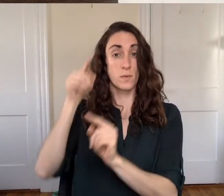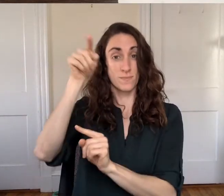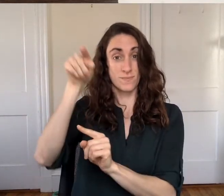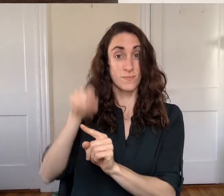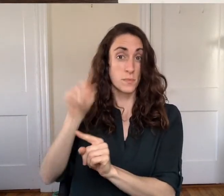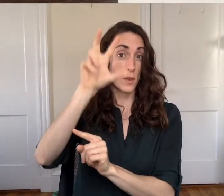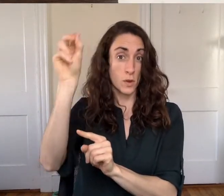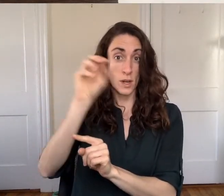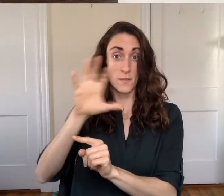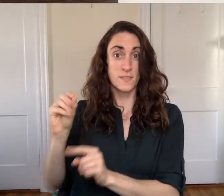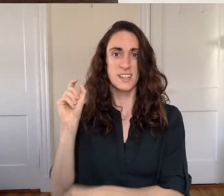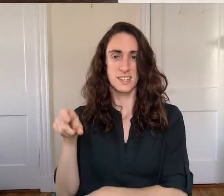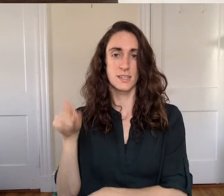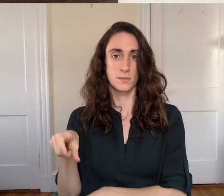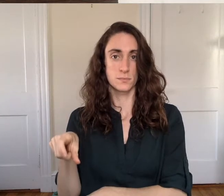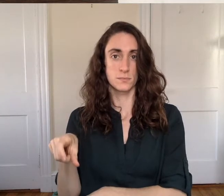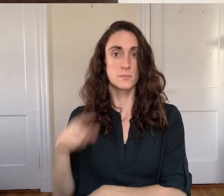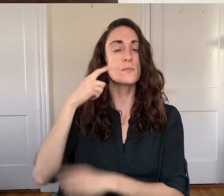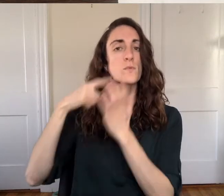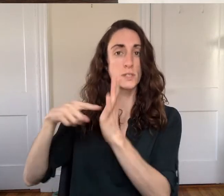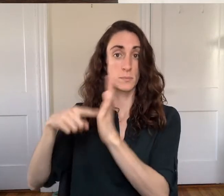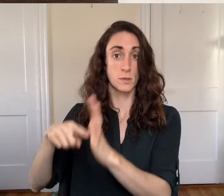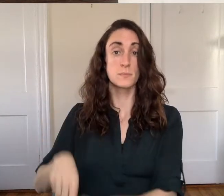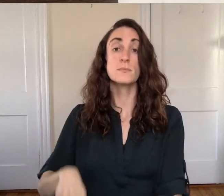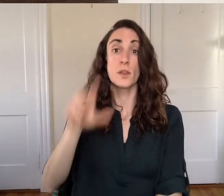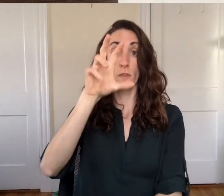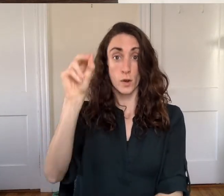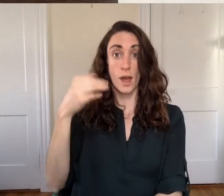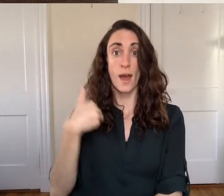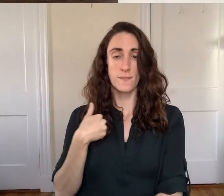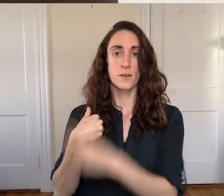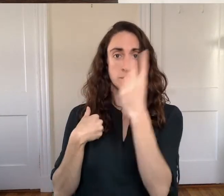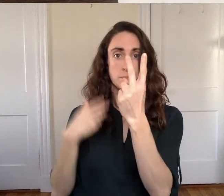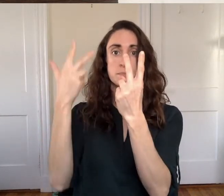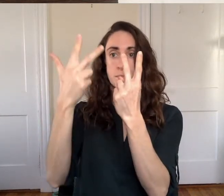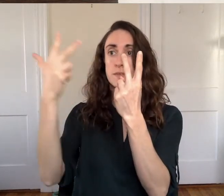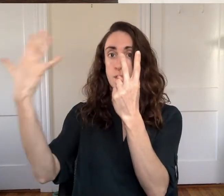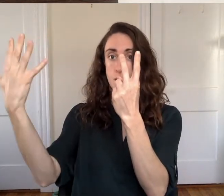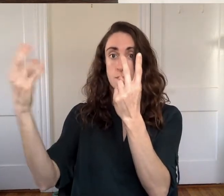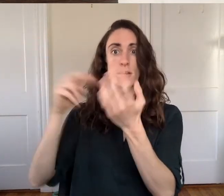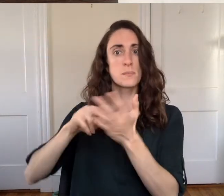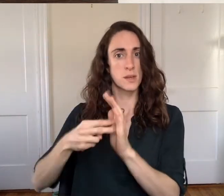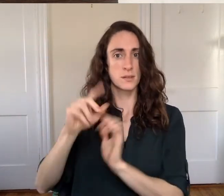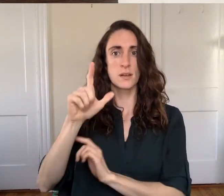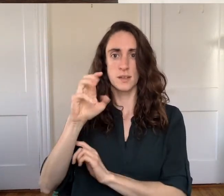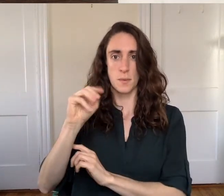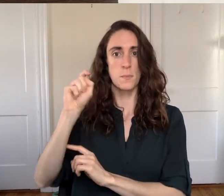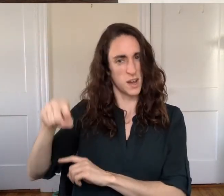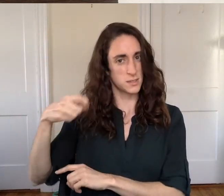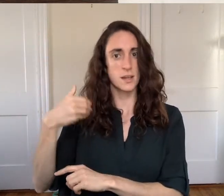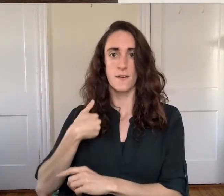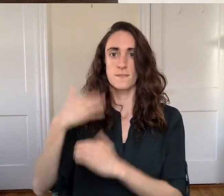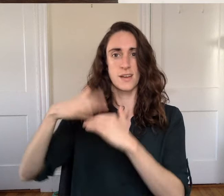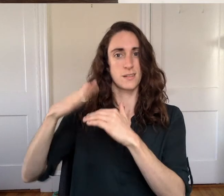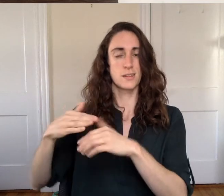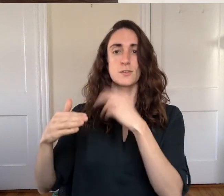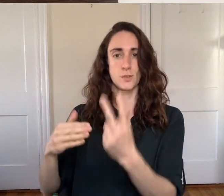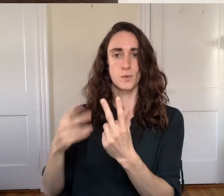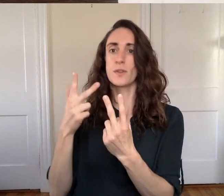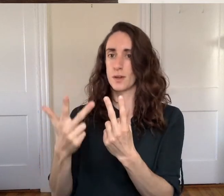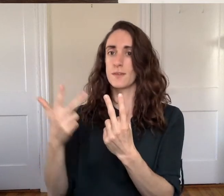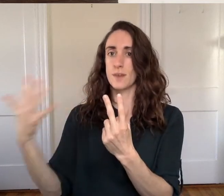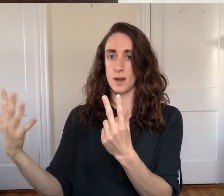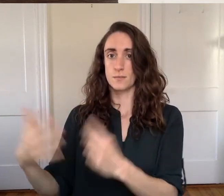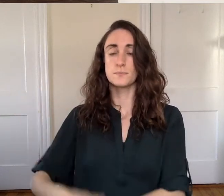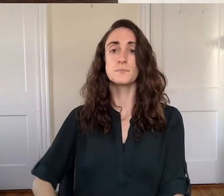build a number that has everything that both numbers need without anything extra. So for example, the prime factorization of